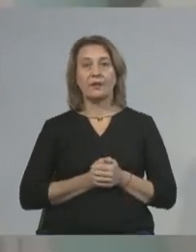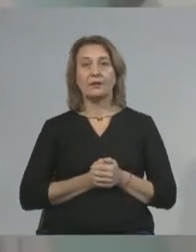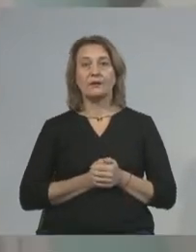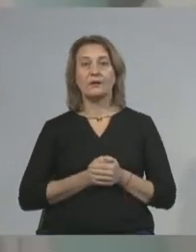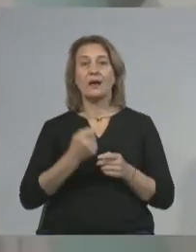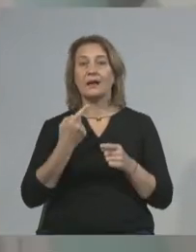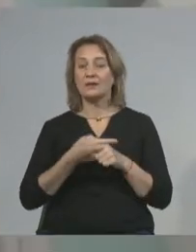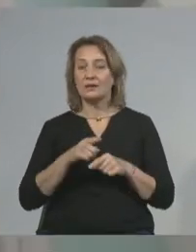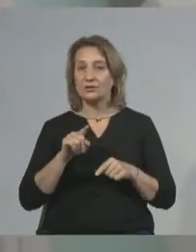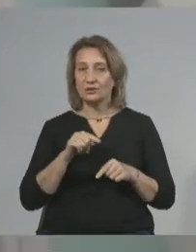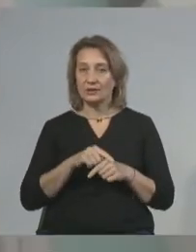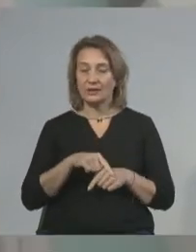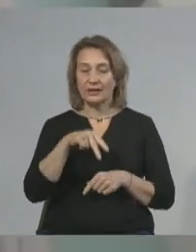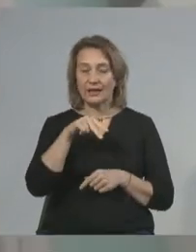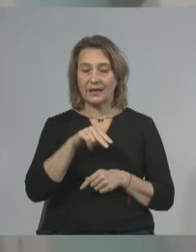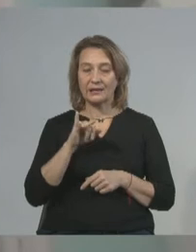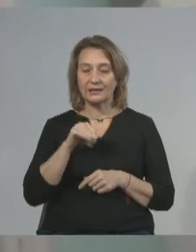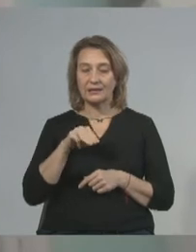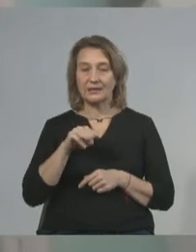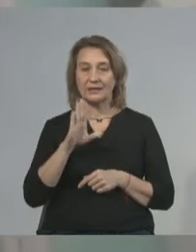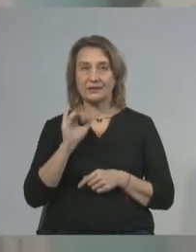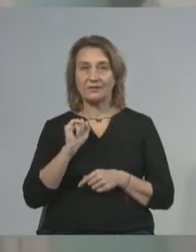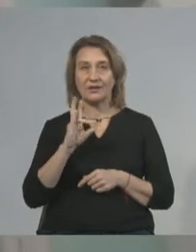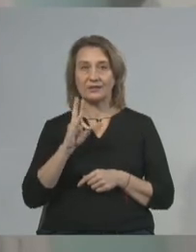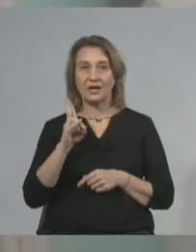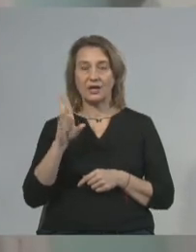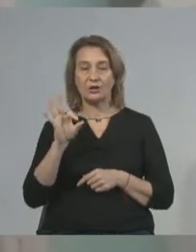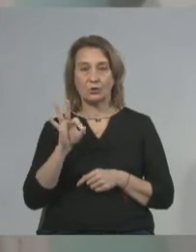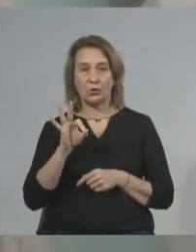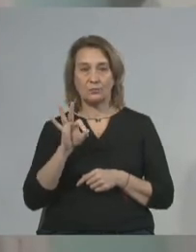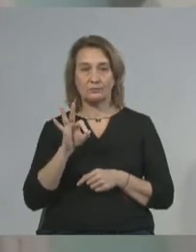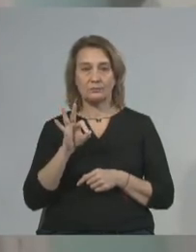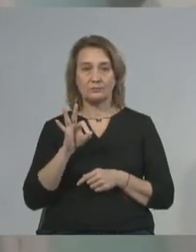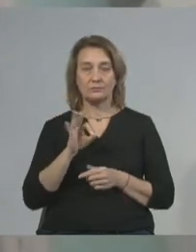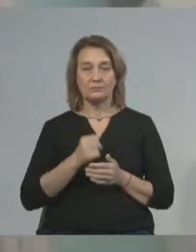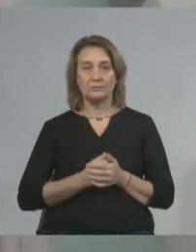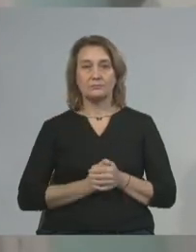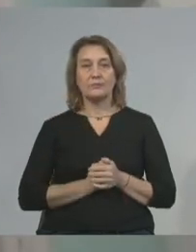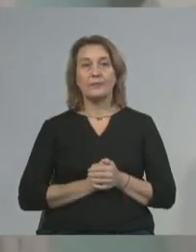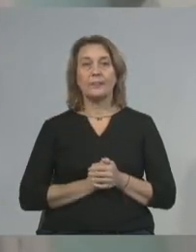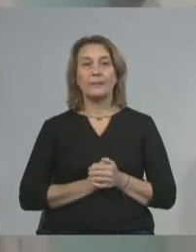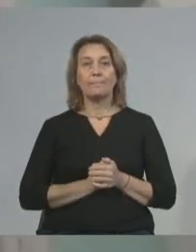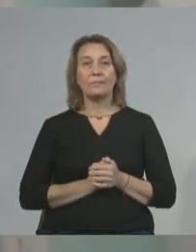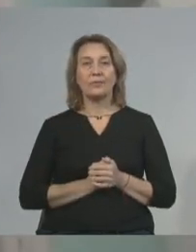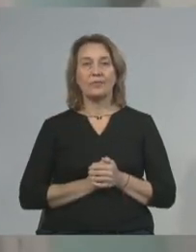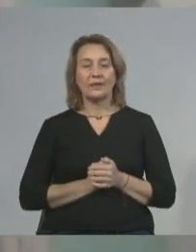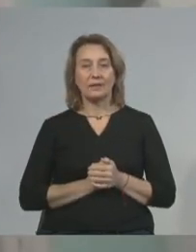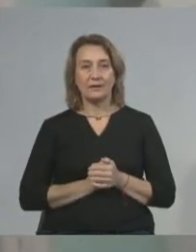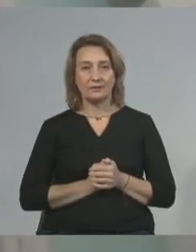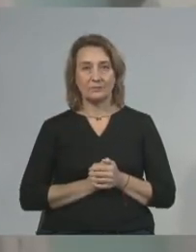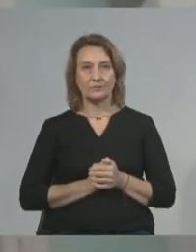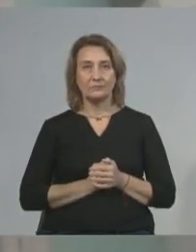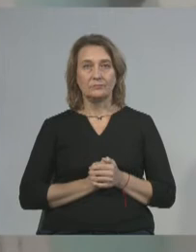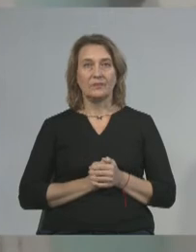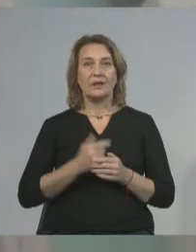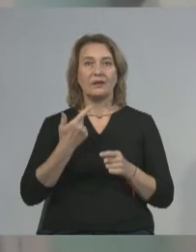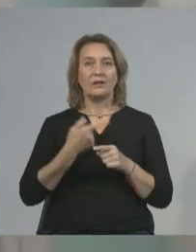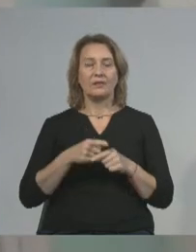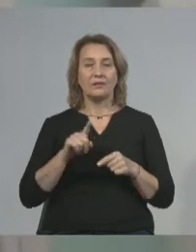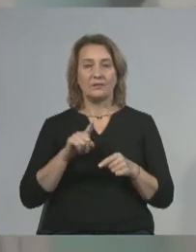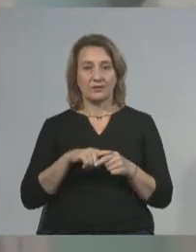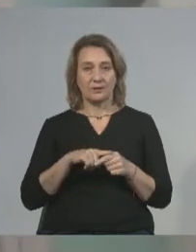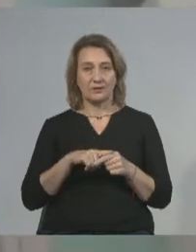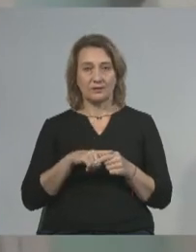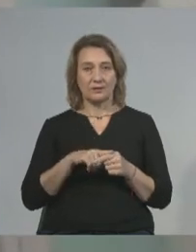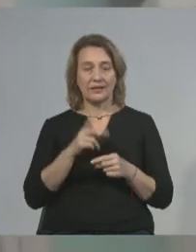or or vladimir karamuza or it's always a lot of denials etc but if we add it to